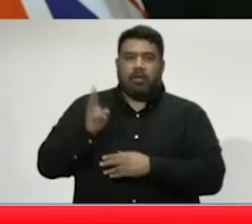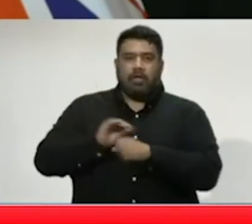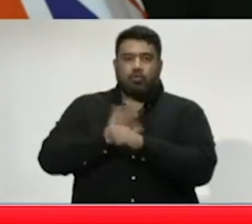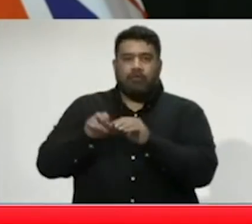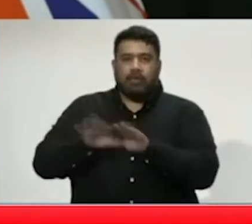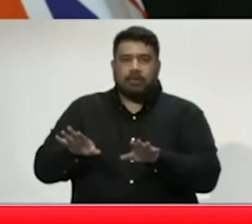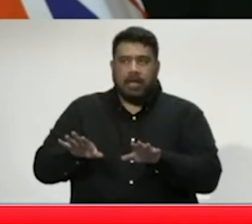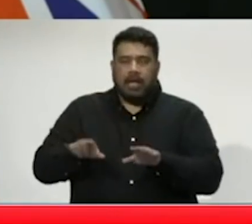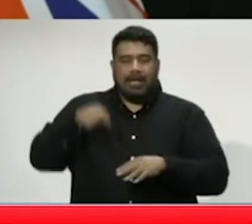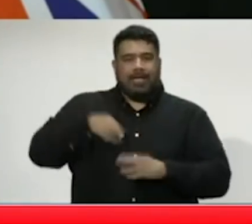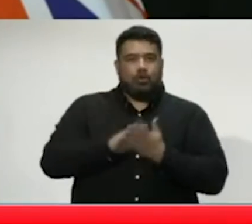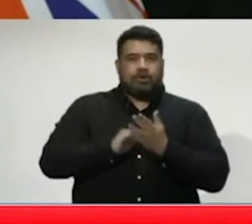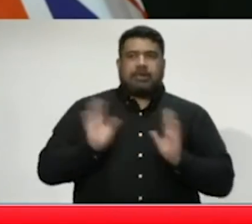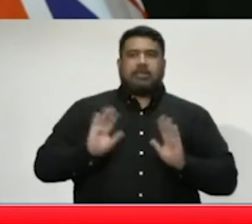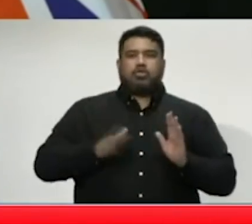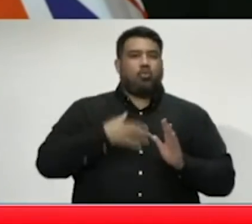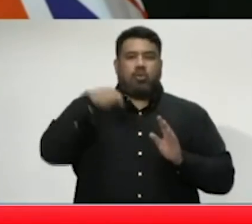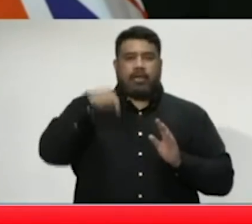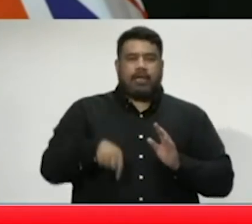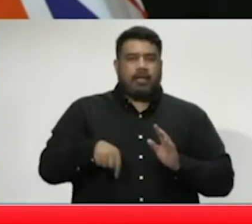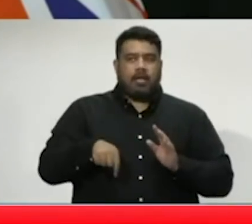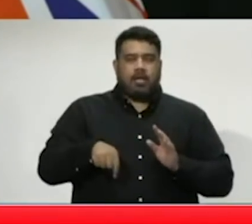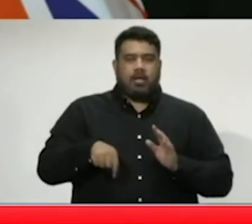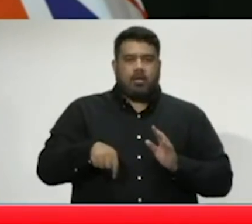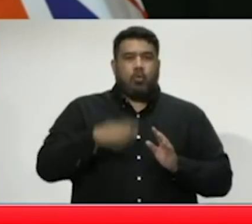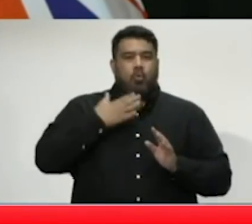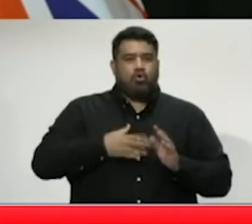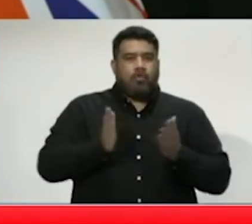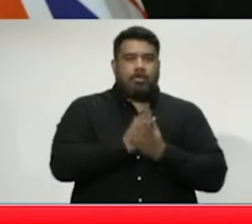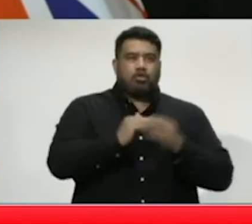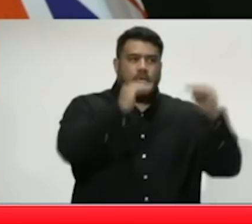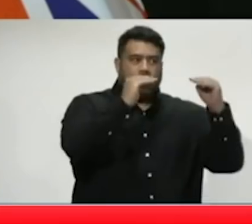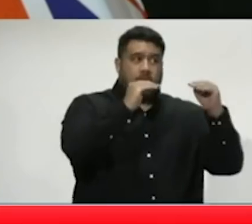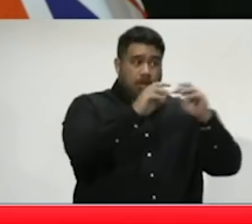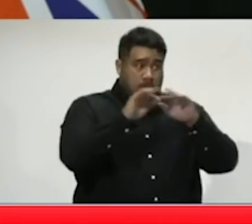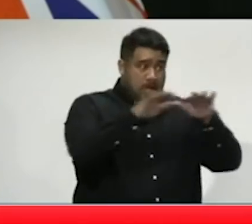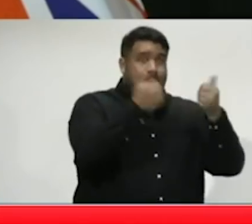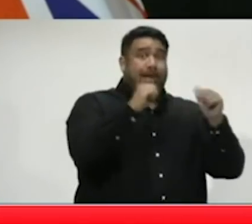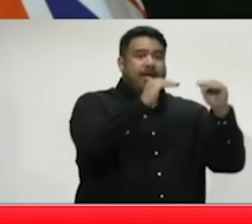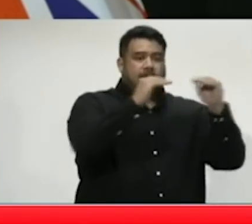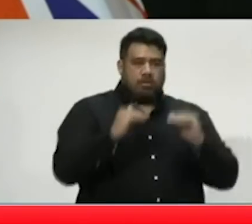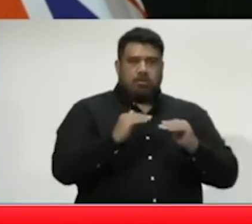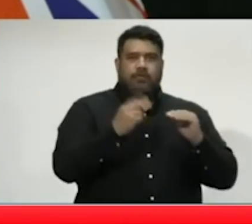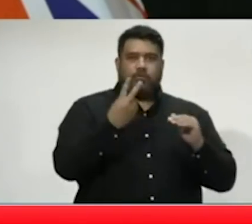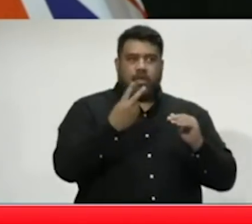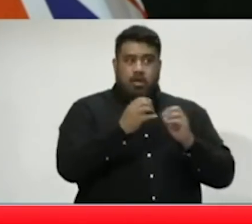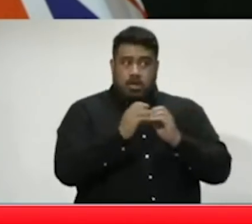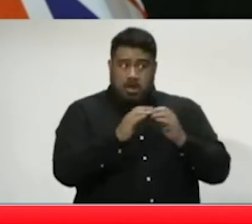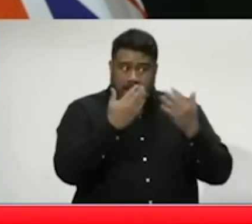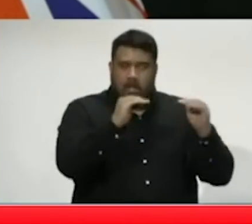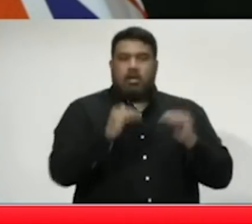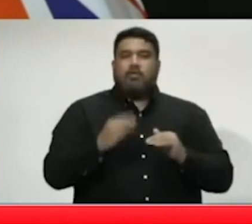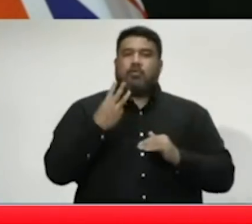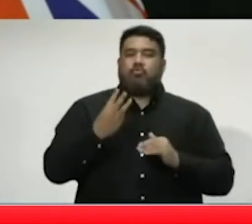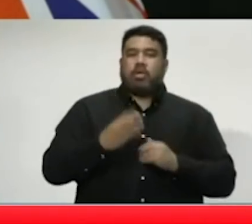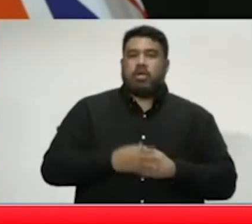wouldn't happen here. Remember, COVID-19 is still in our community, and we know from our clusters that one